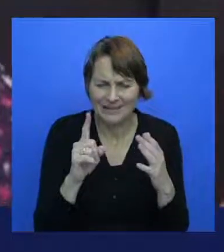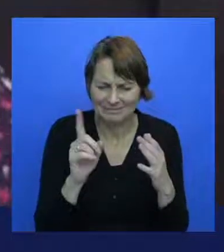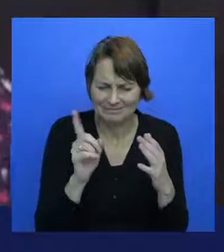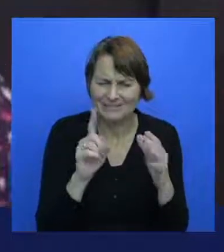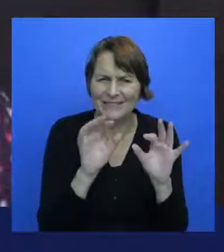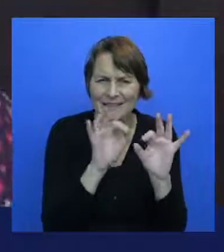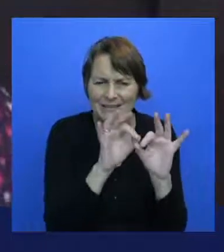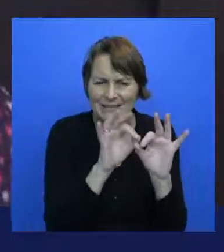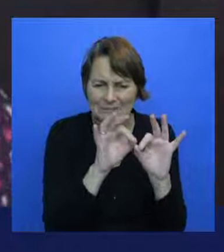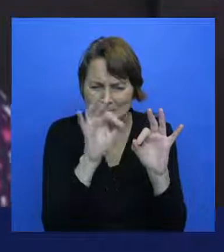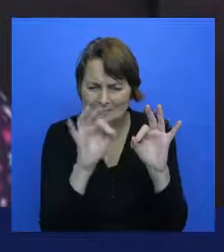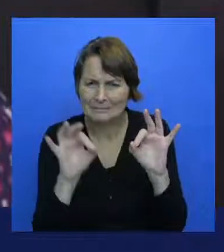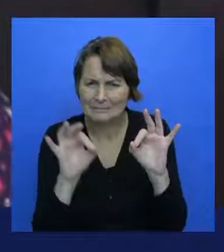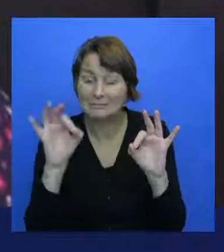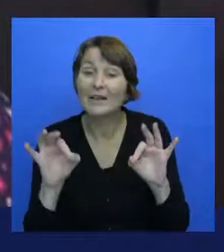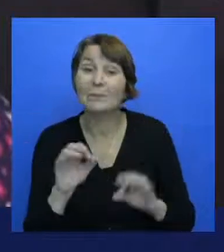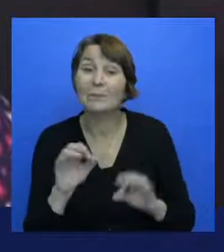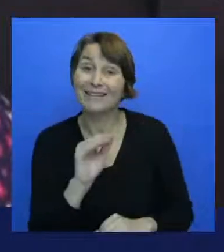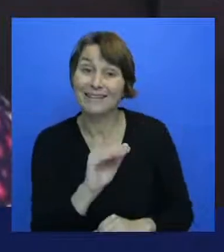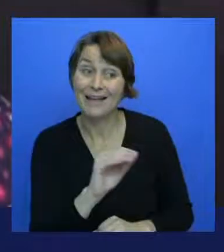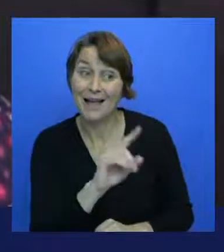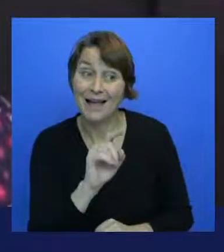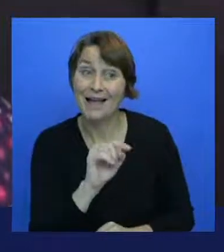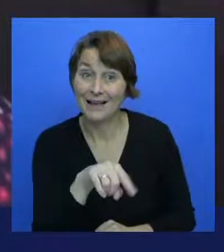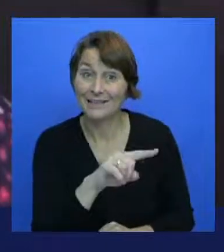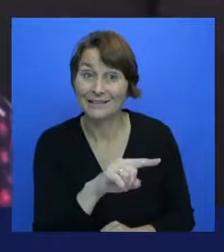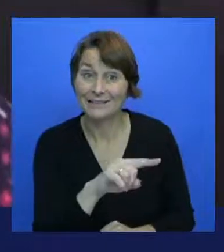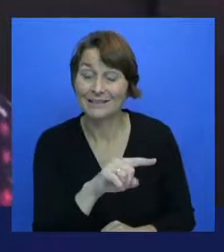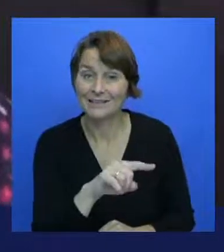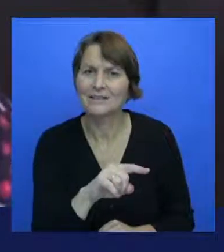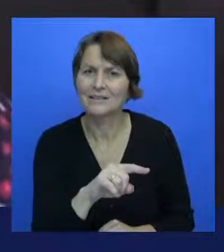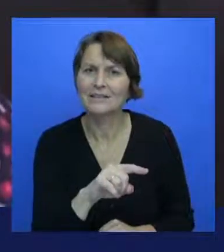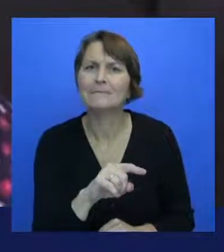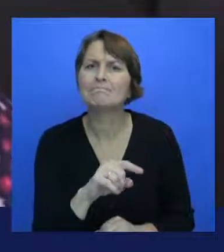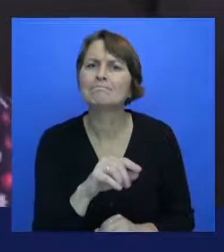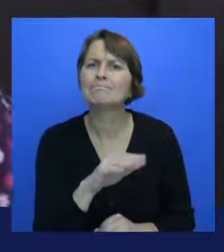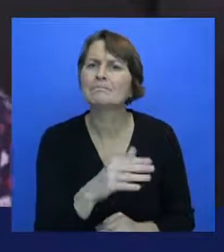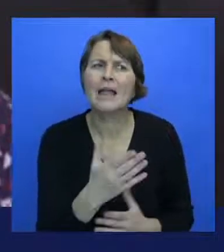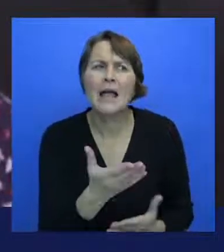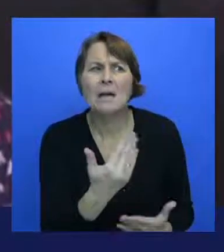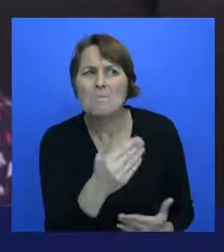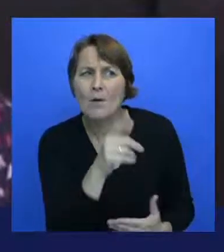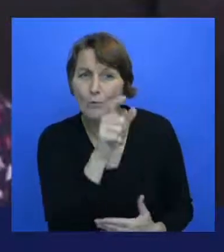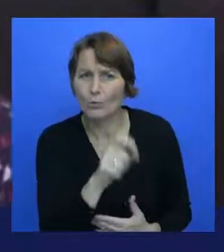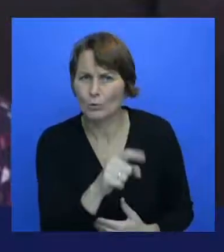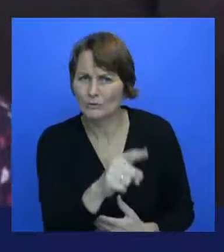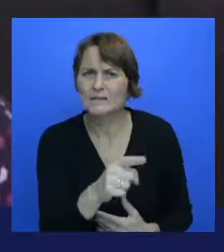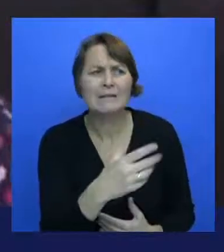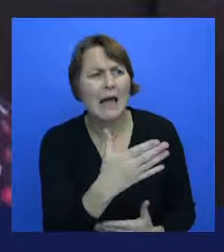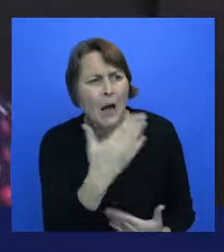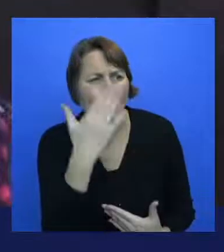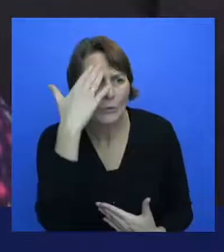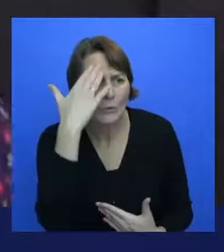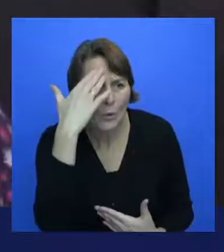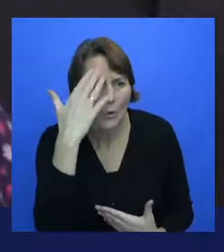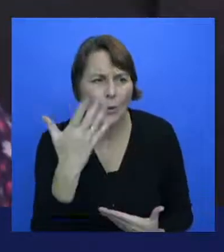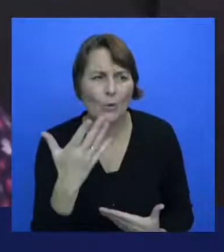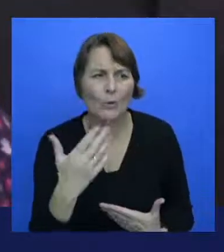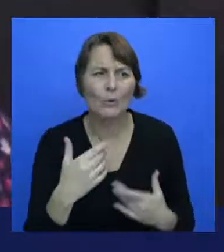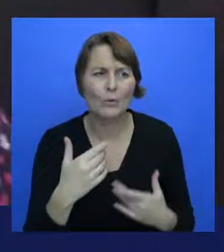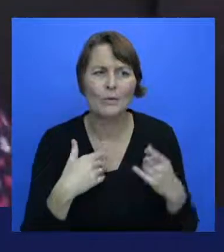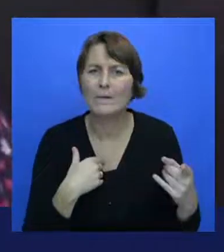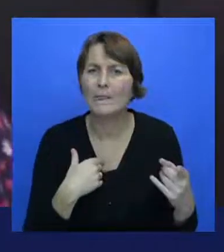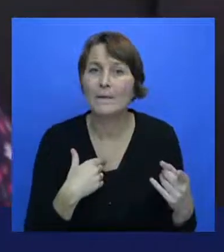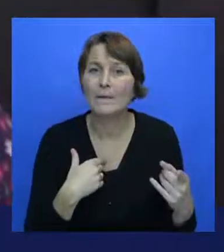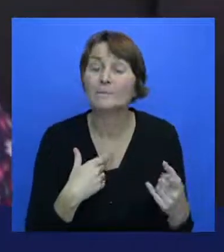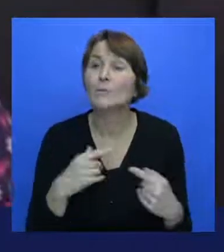a Turing Award winner, how do you know? And he's like, well, you kind of just do what people have